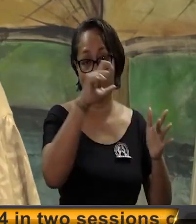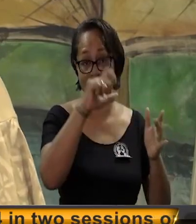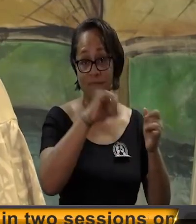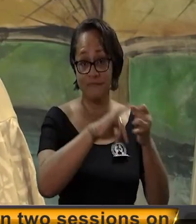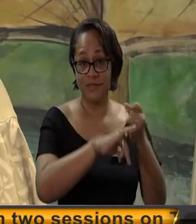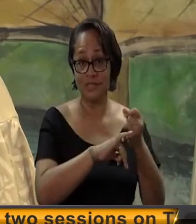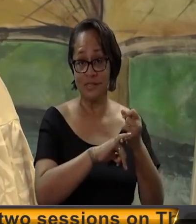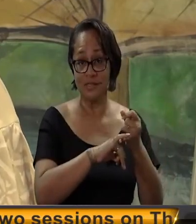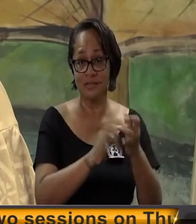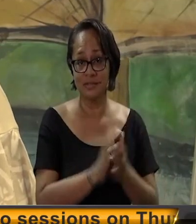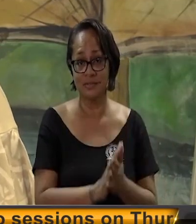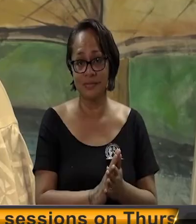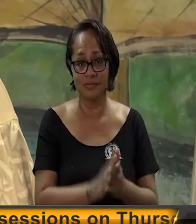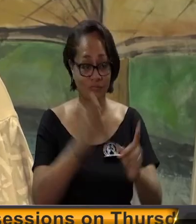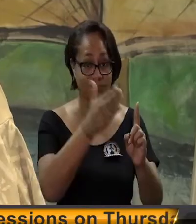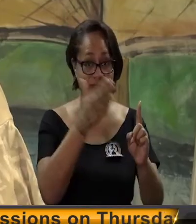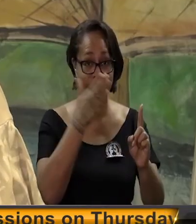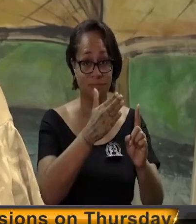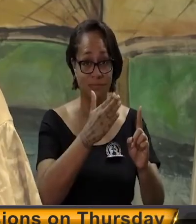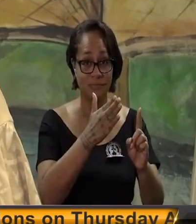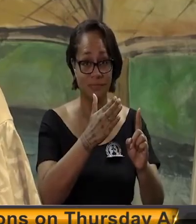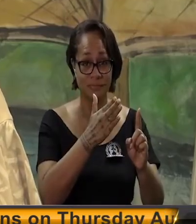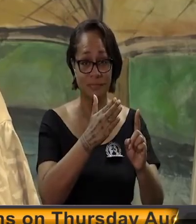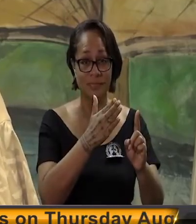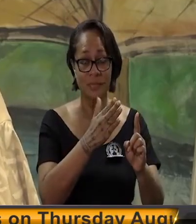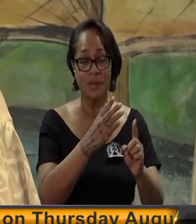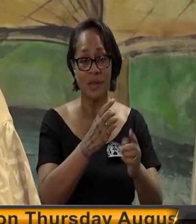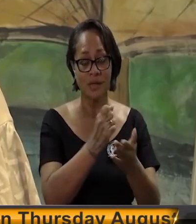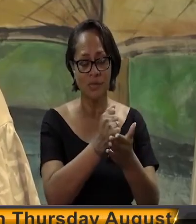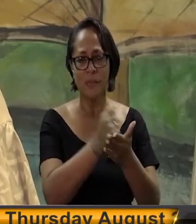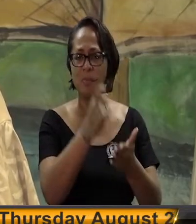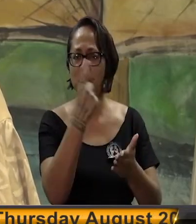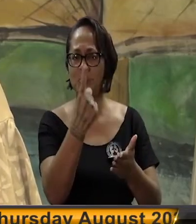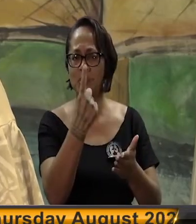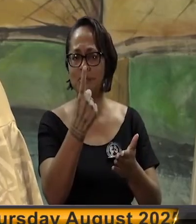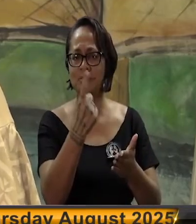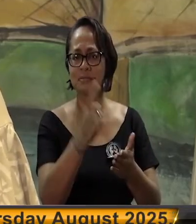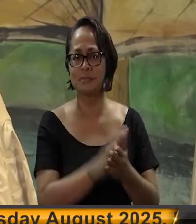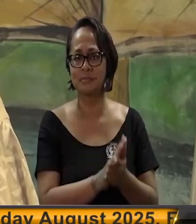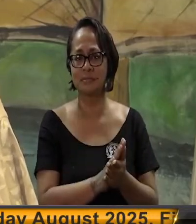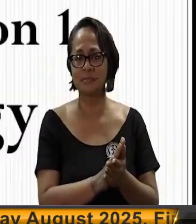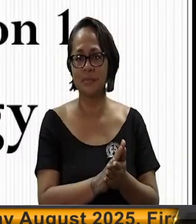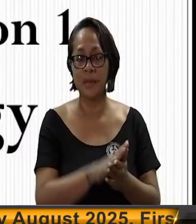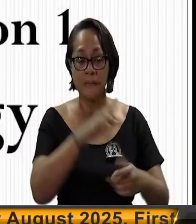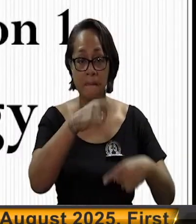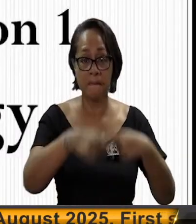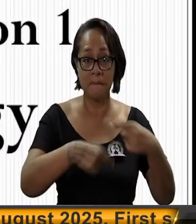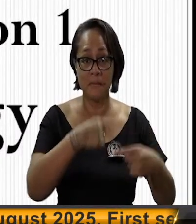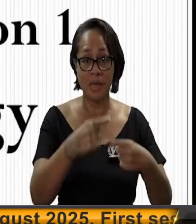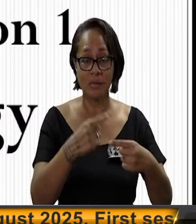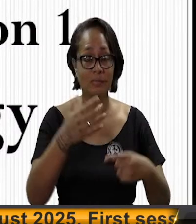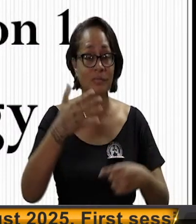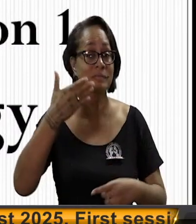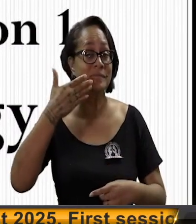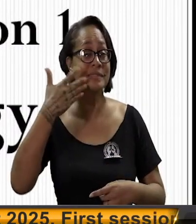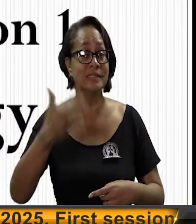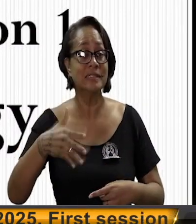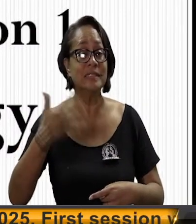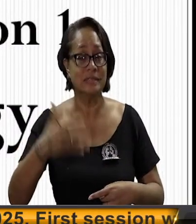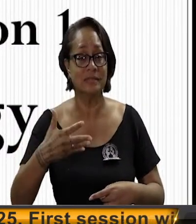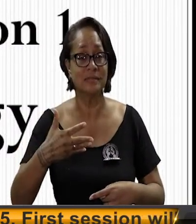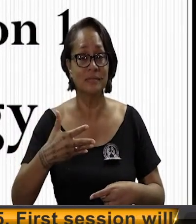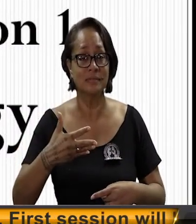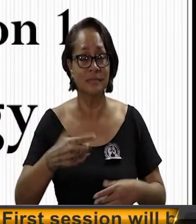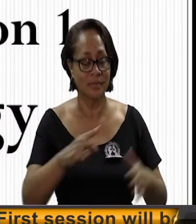1, lesson 1, and our substrand is going to be on heat energy. We're going